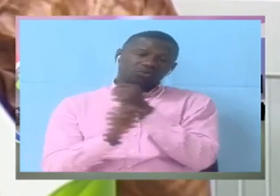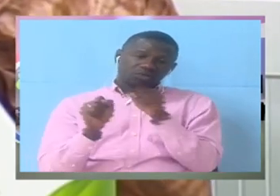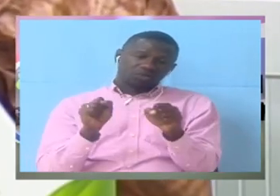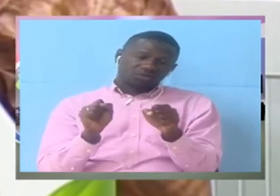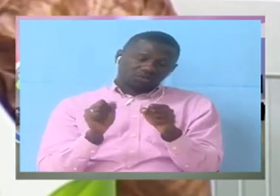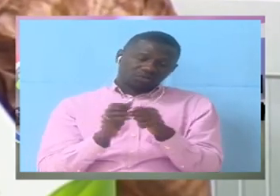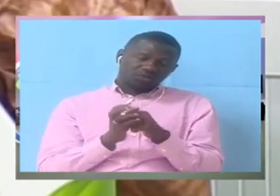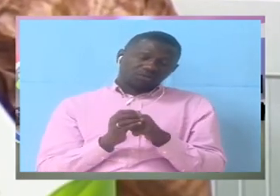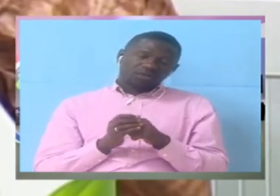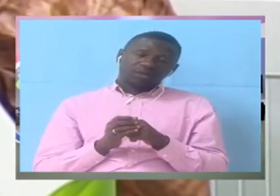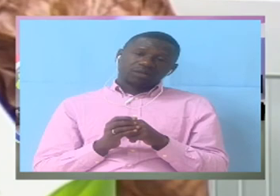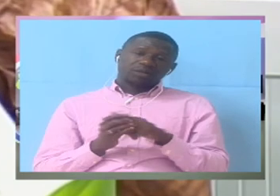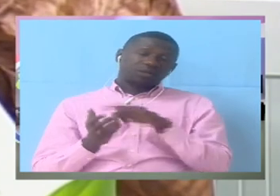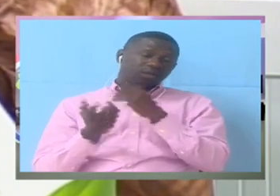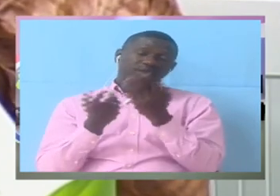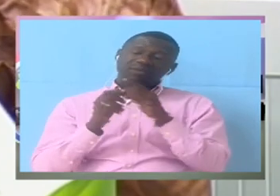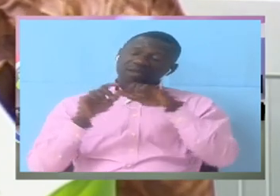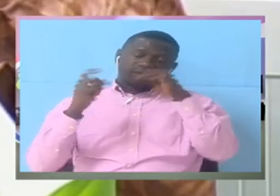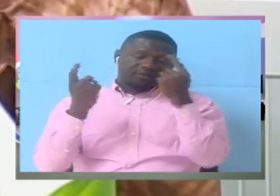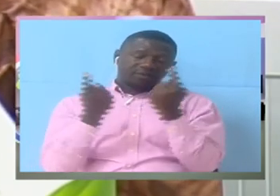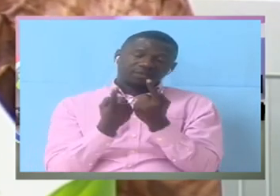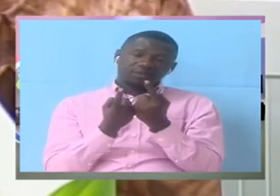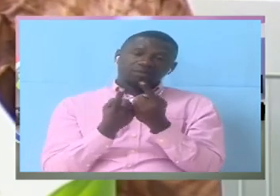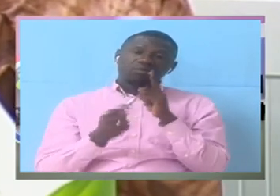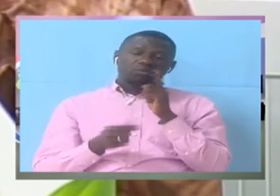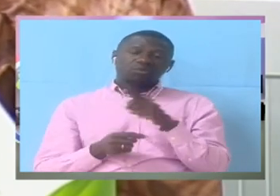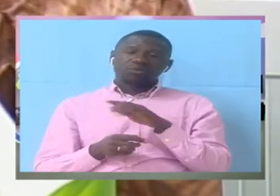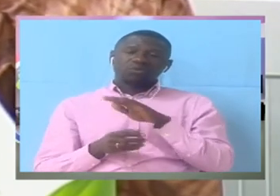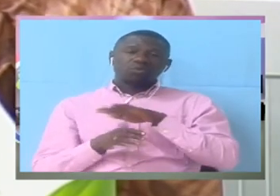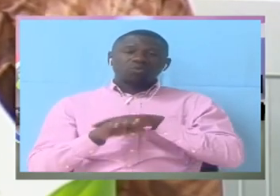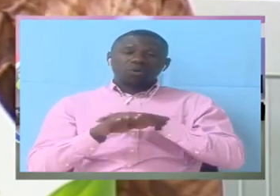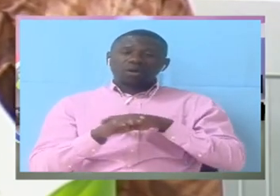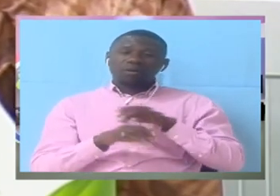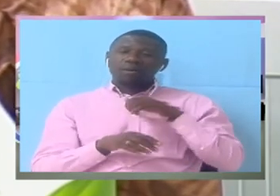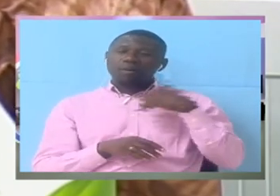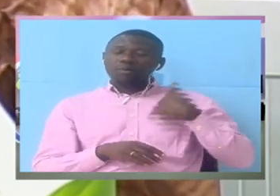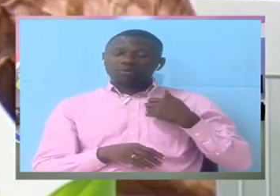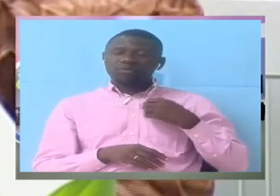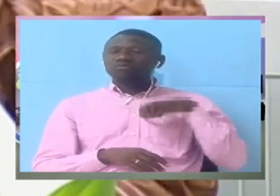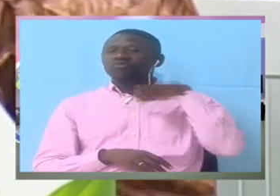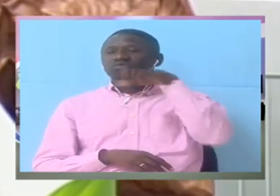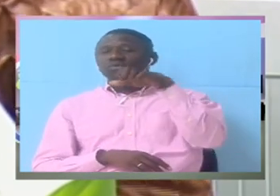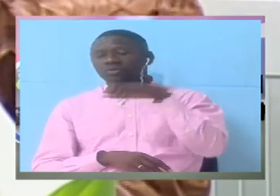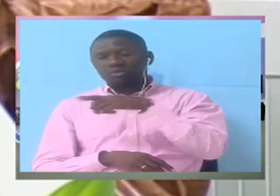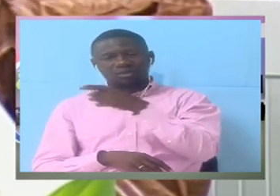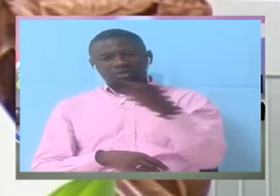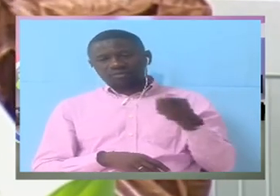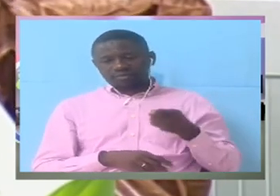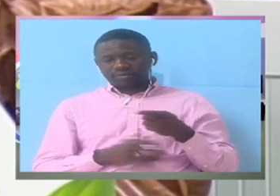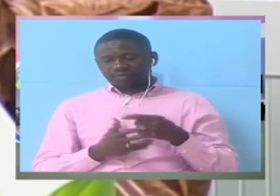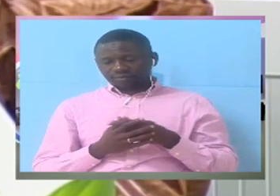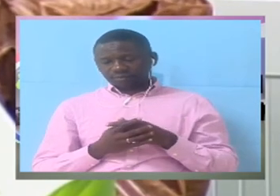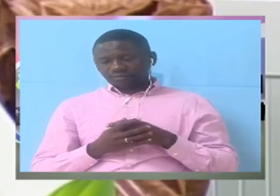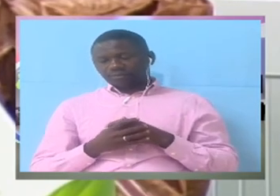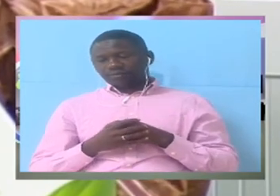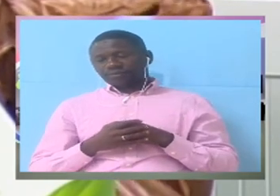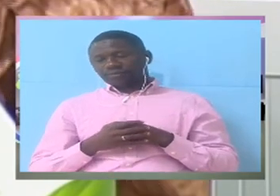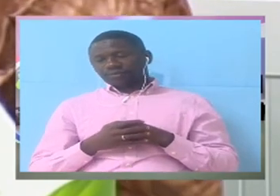And they have everything. But the white people are fooling them.